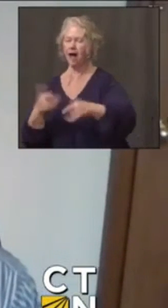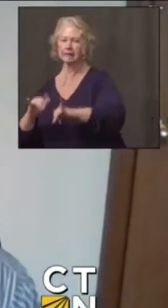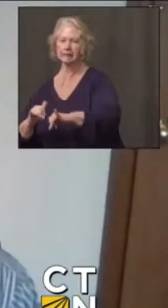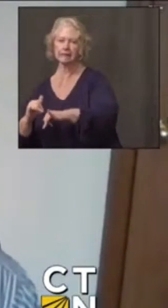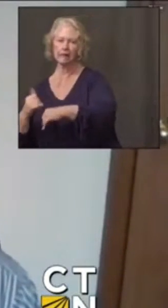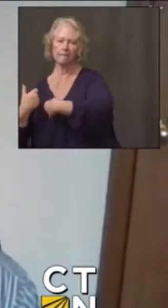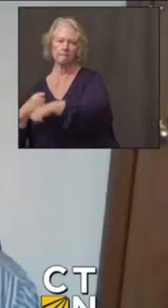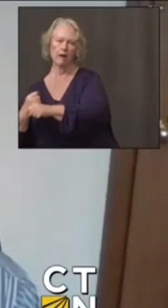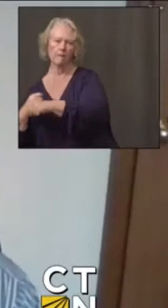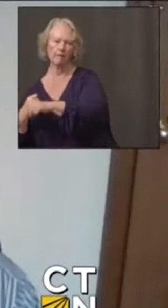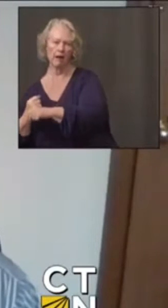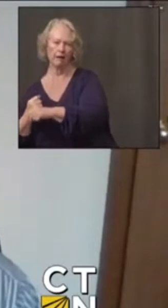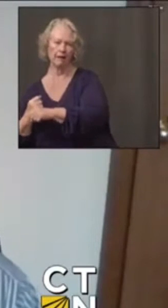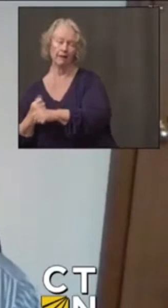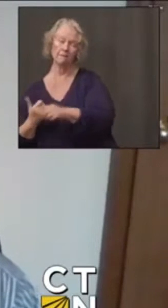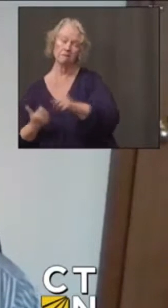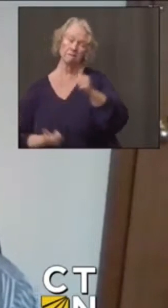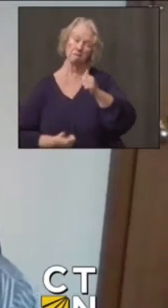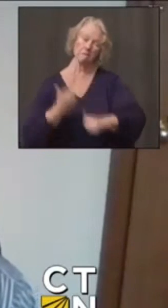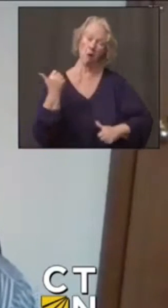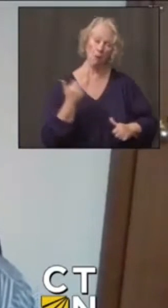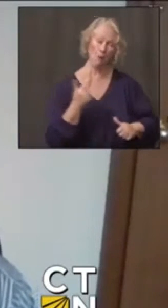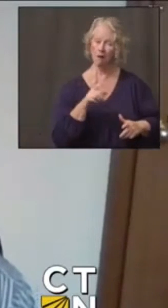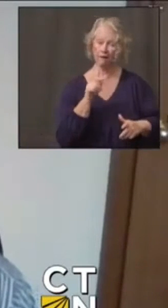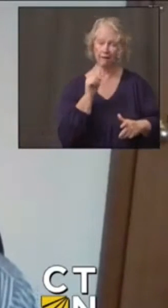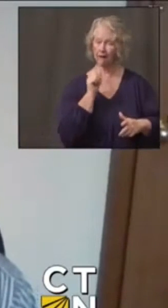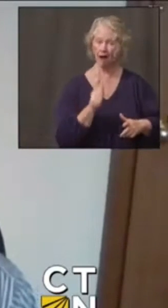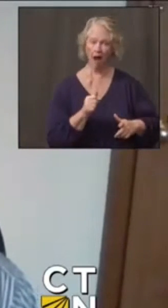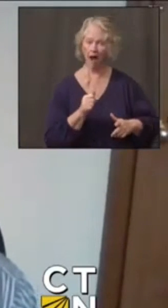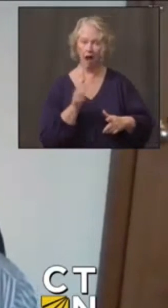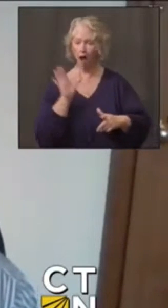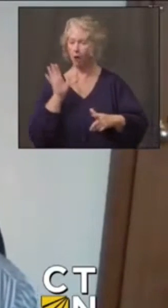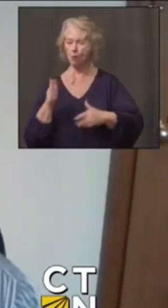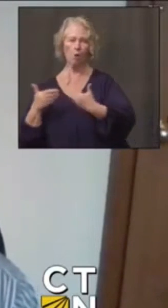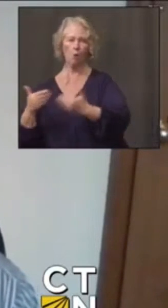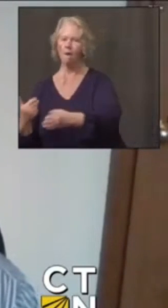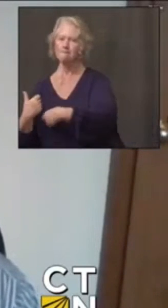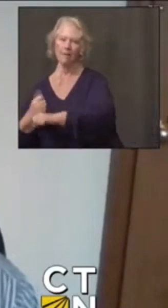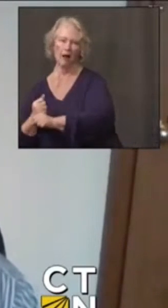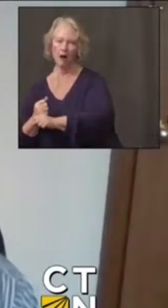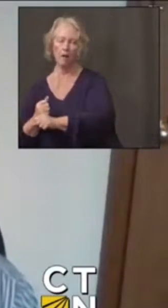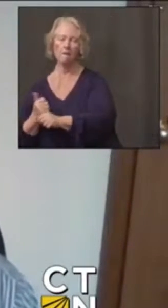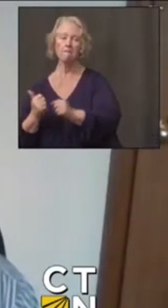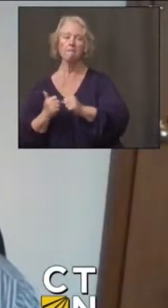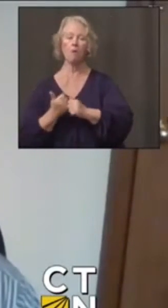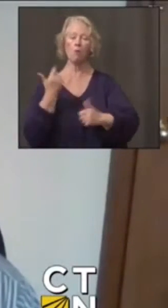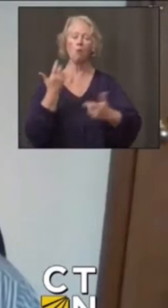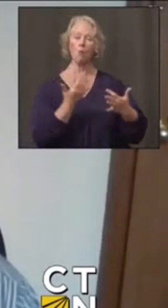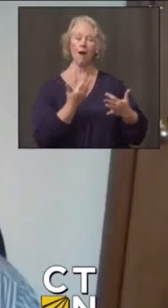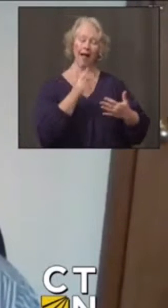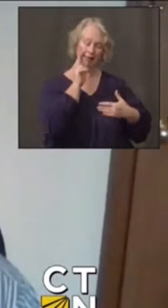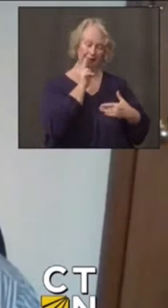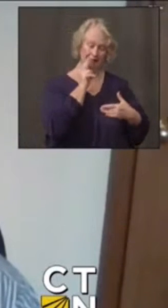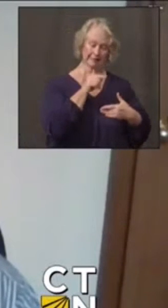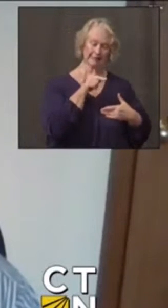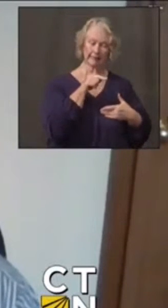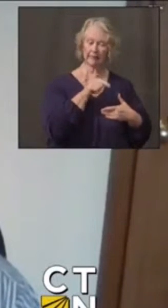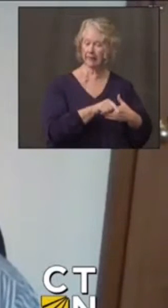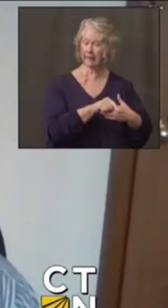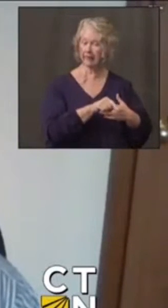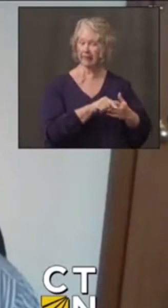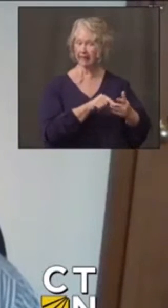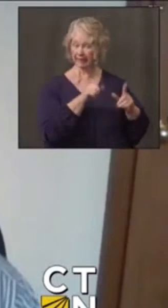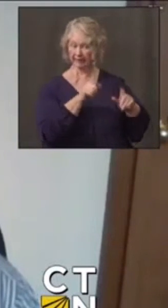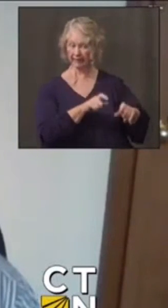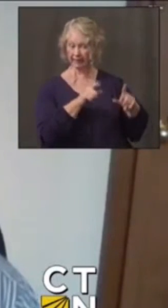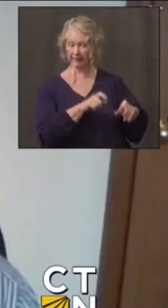billion to manufacture a product that may not work. You wait to see whether it works and whether it's safe, and then